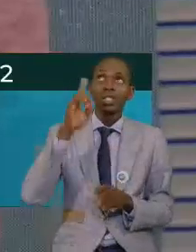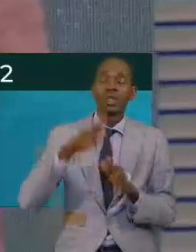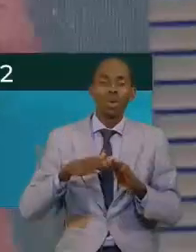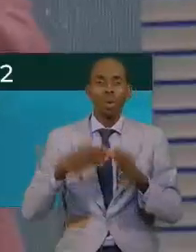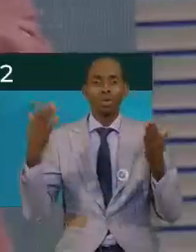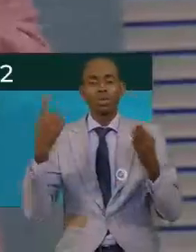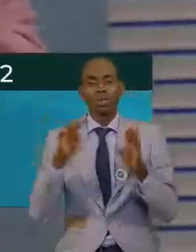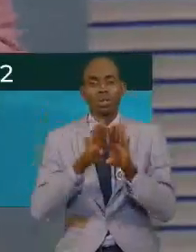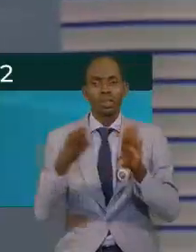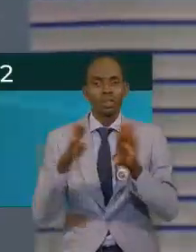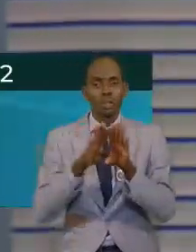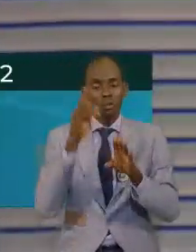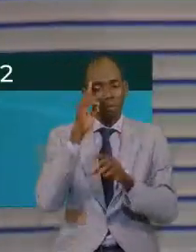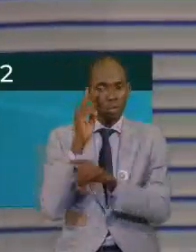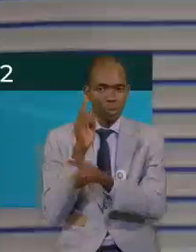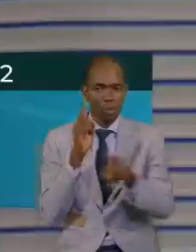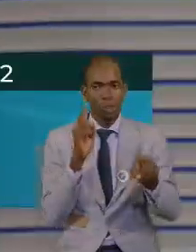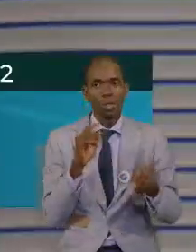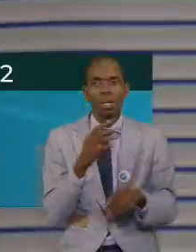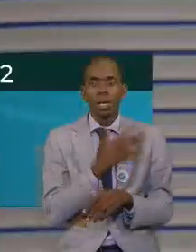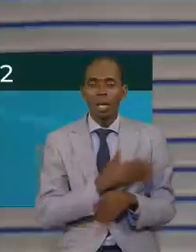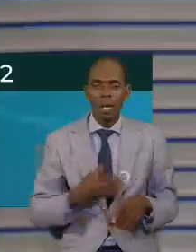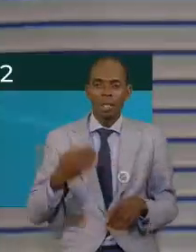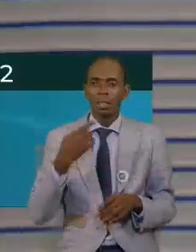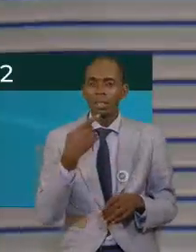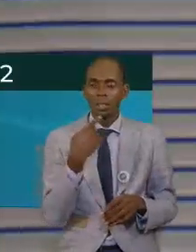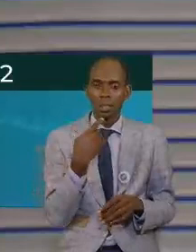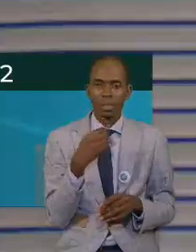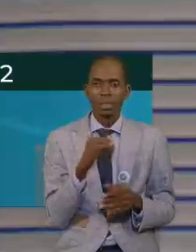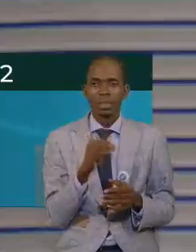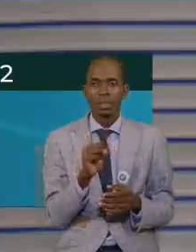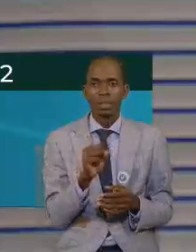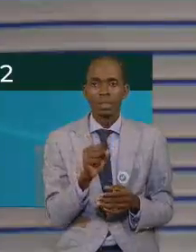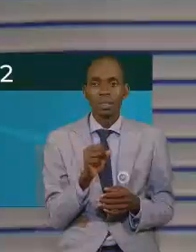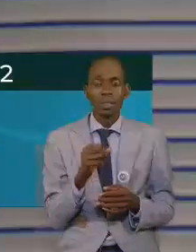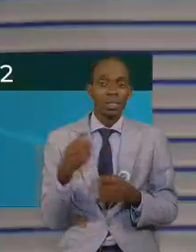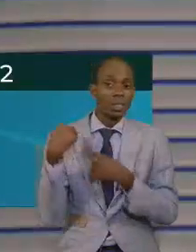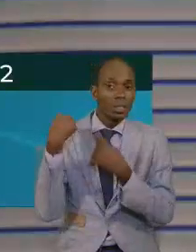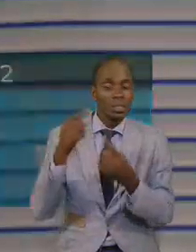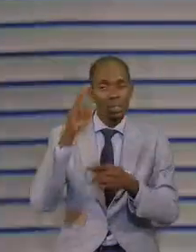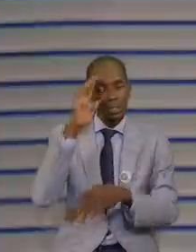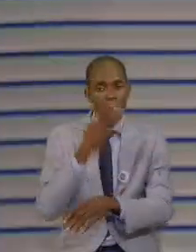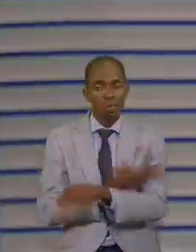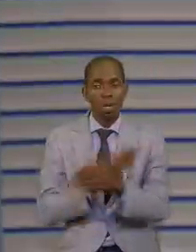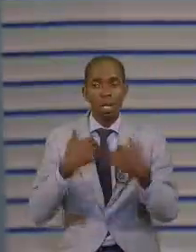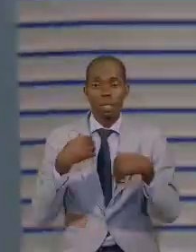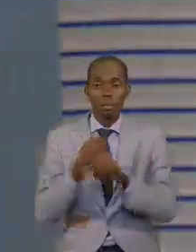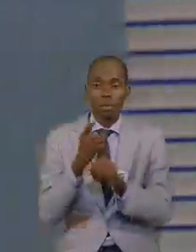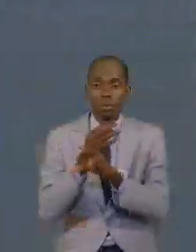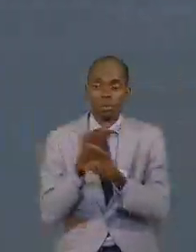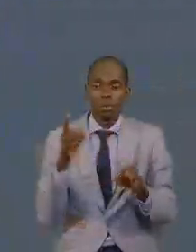you. And since the Son has made you free, you're free